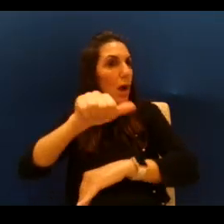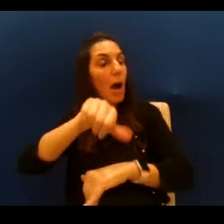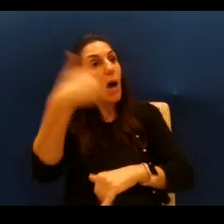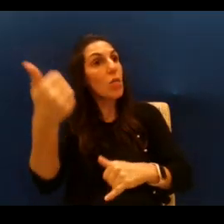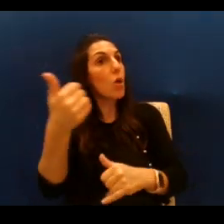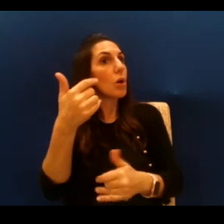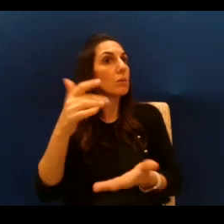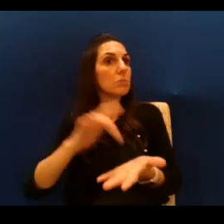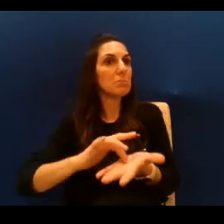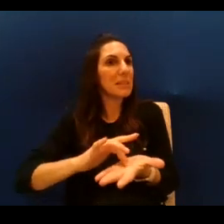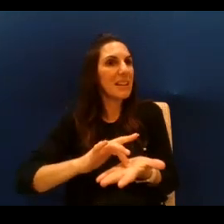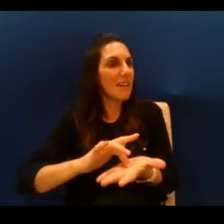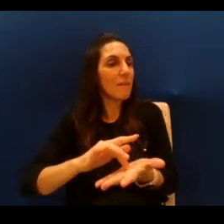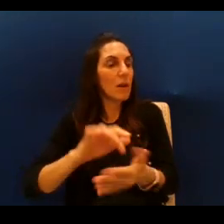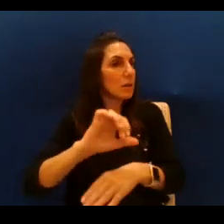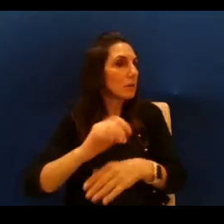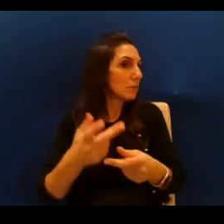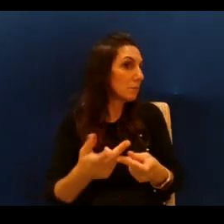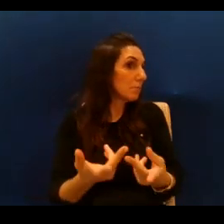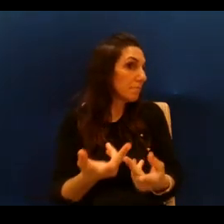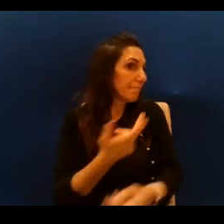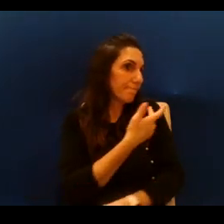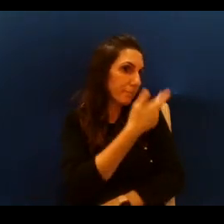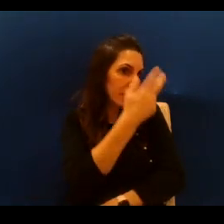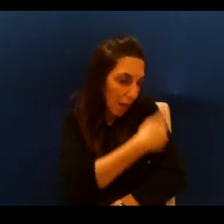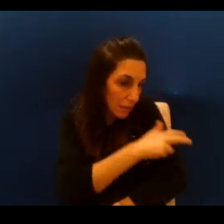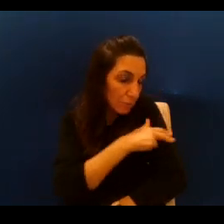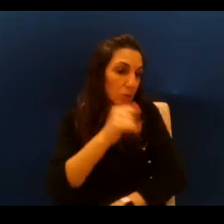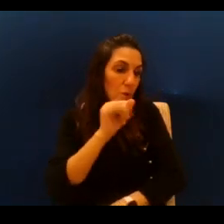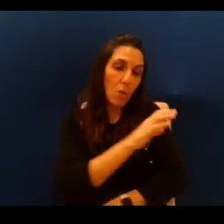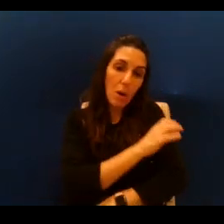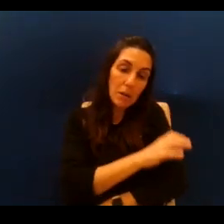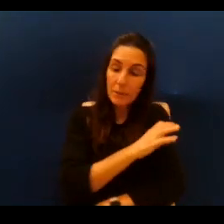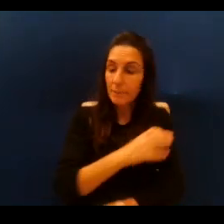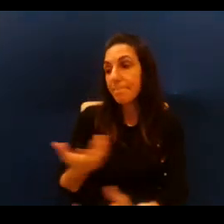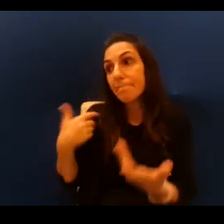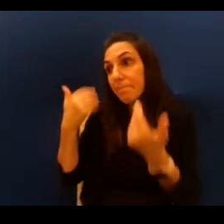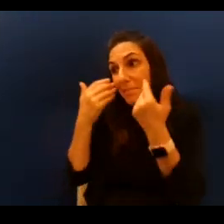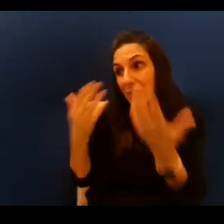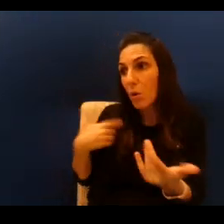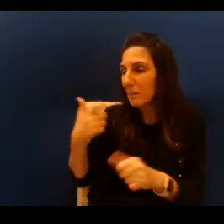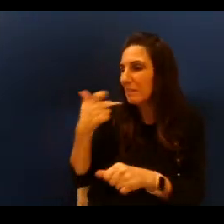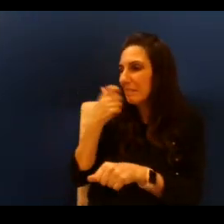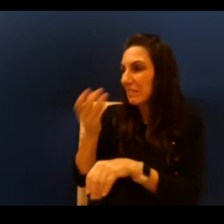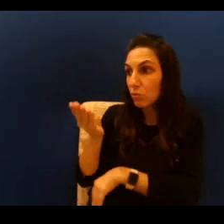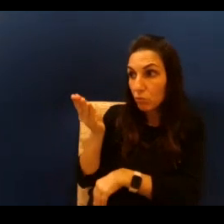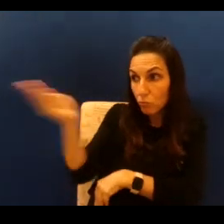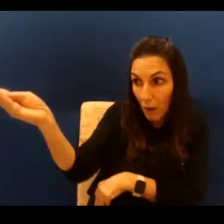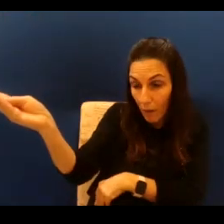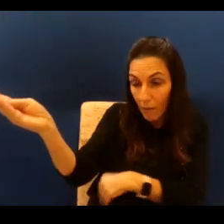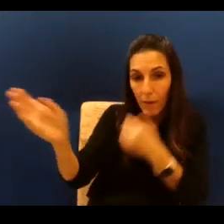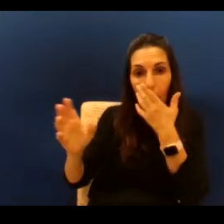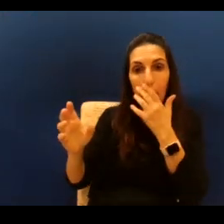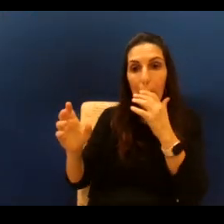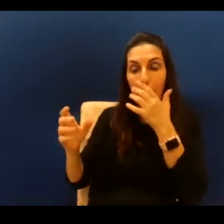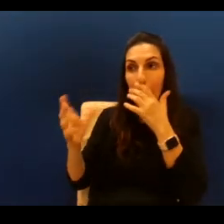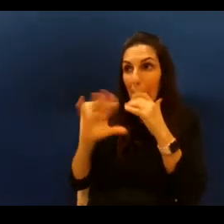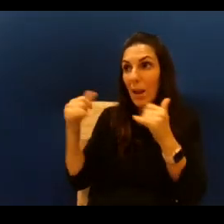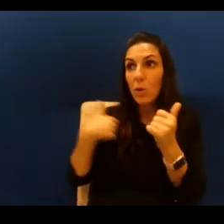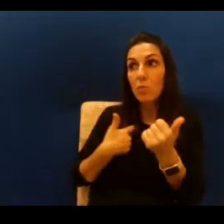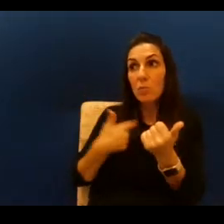I do not wish to speak for them. I'll tell you that this is the most recent draft that we submitted from them. I mean, certainly we could respond to them and say that it